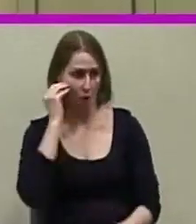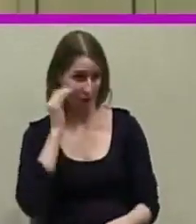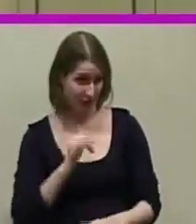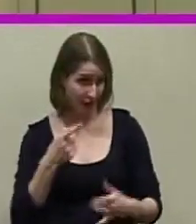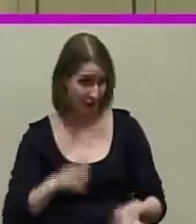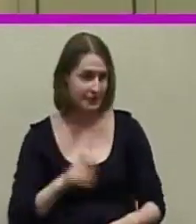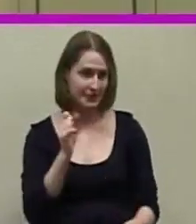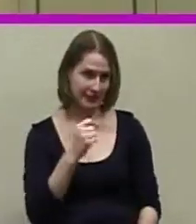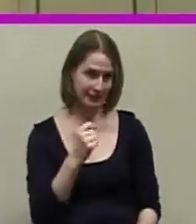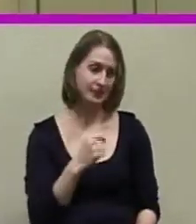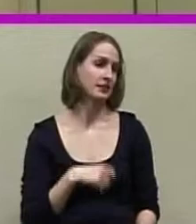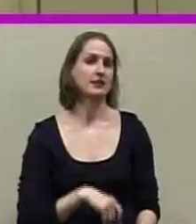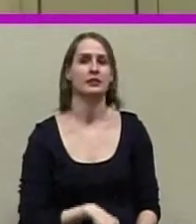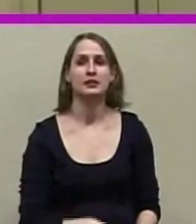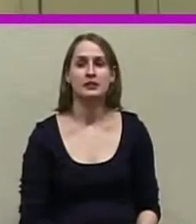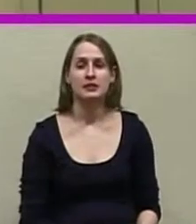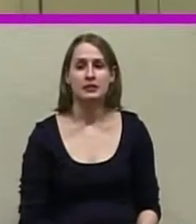might the home be doing this?